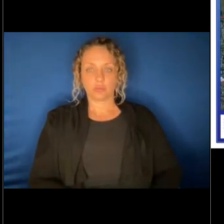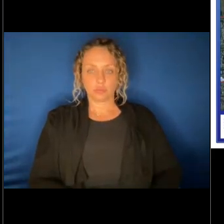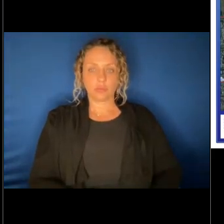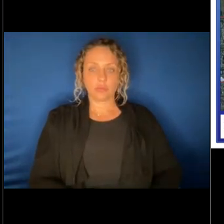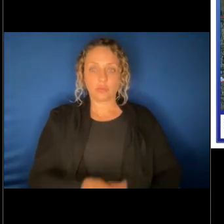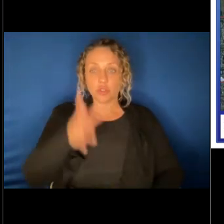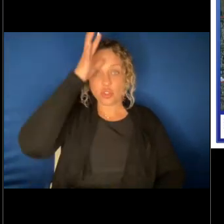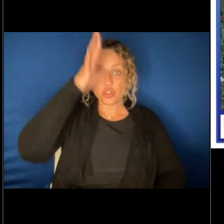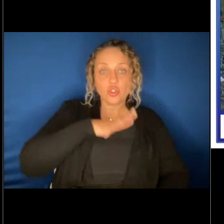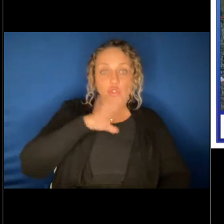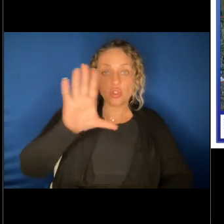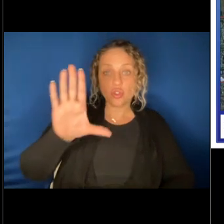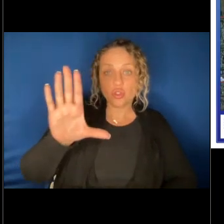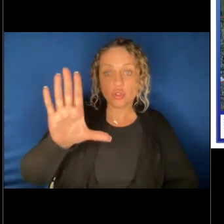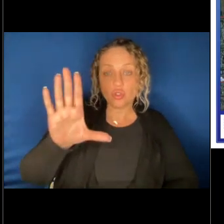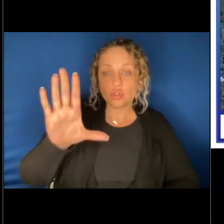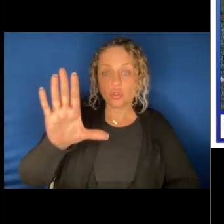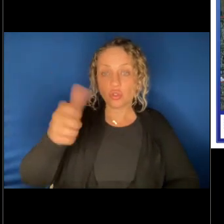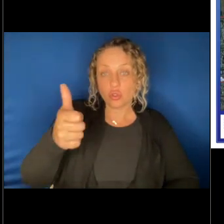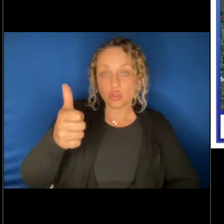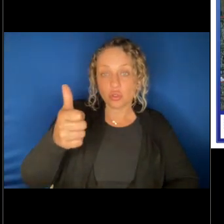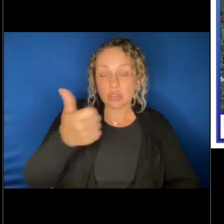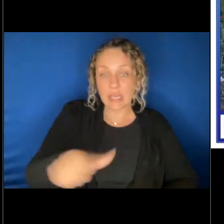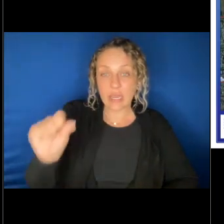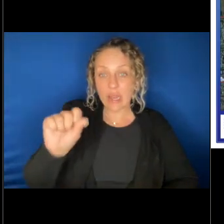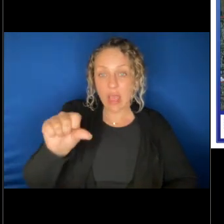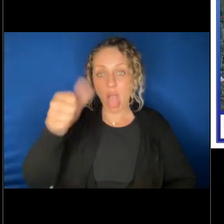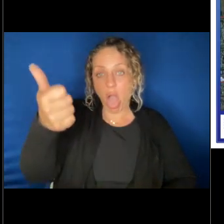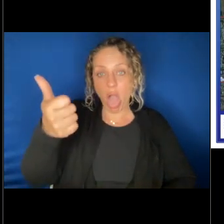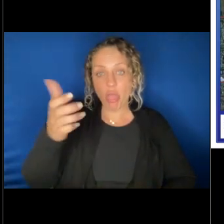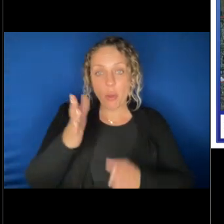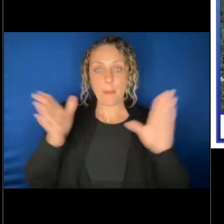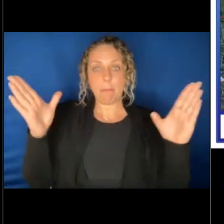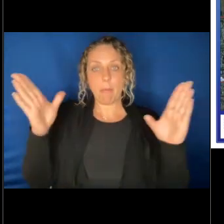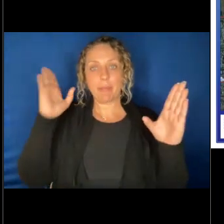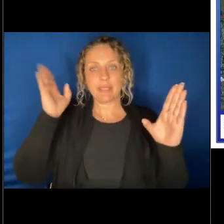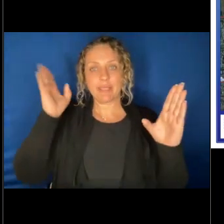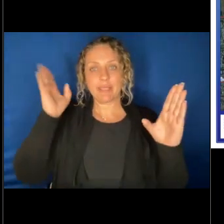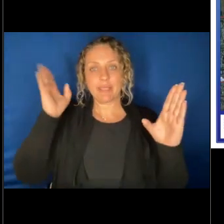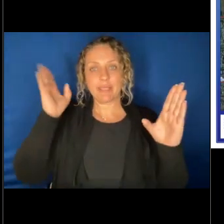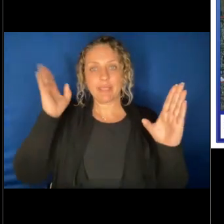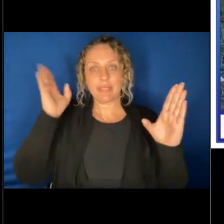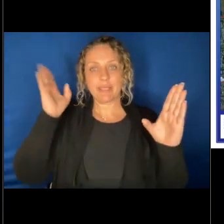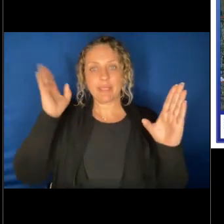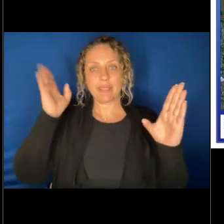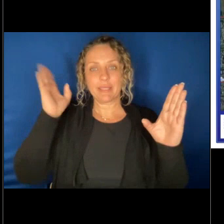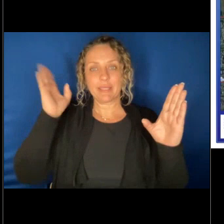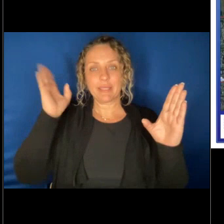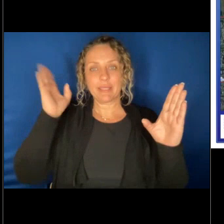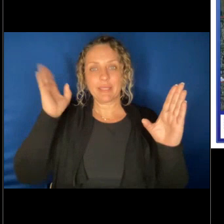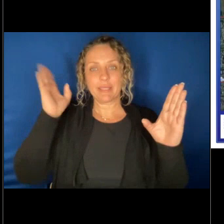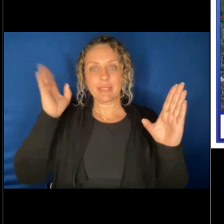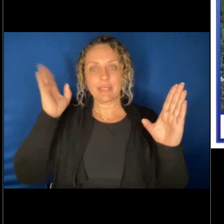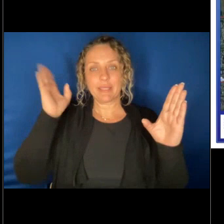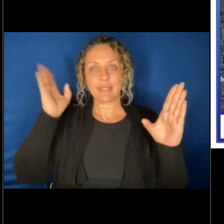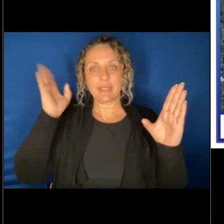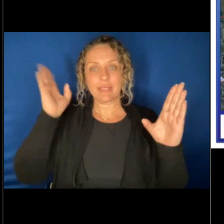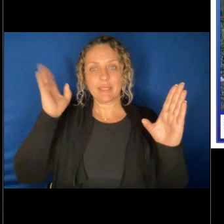Sir? All right. Are there any other public speakers? All right, so let's hear the,